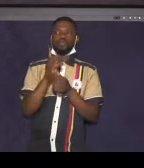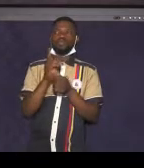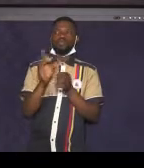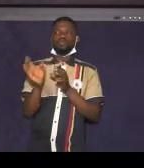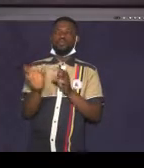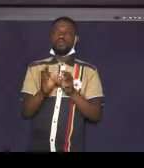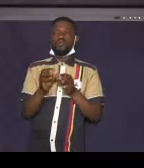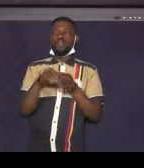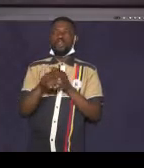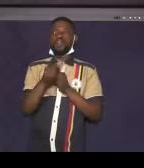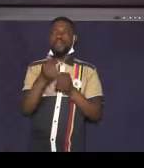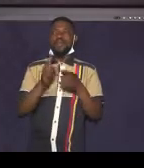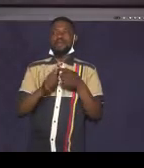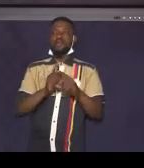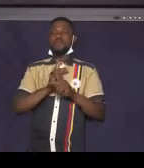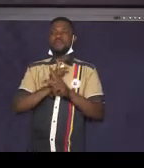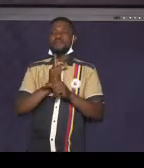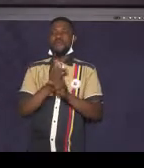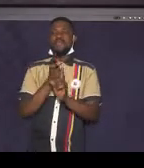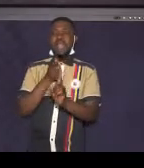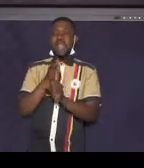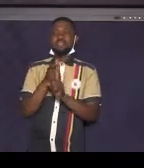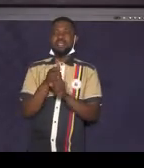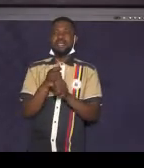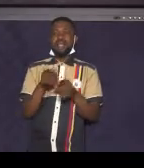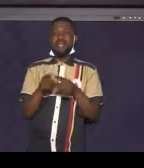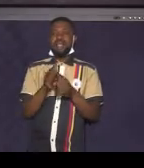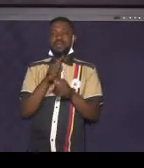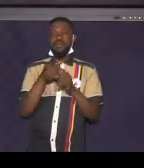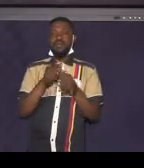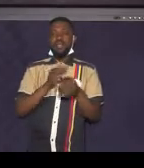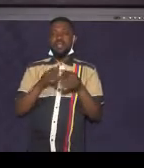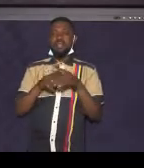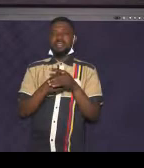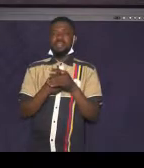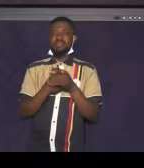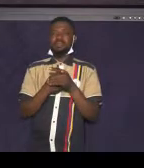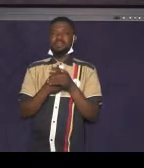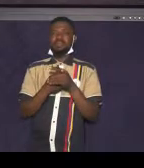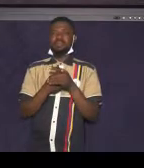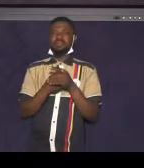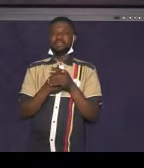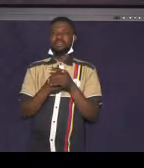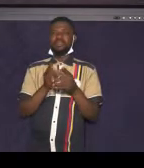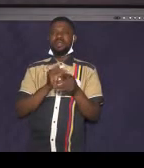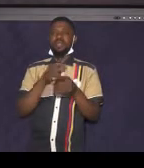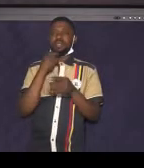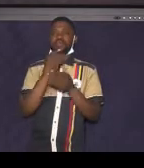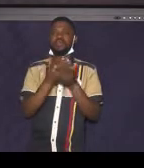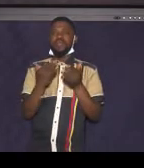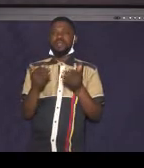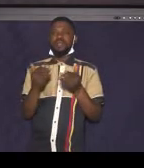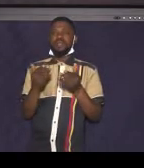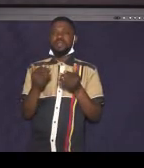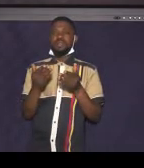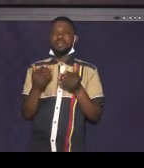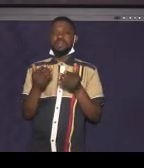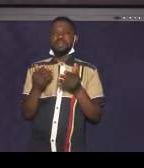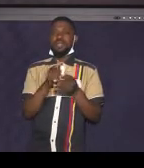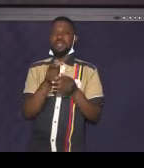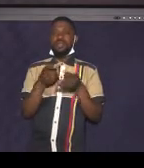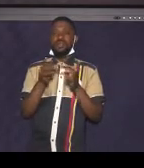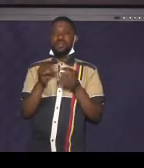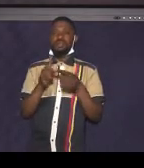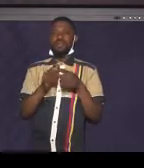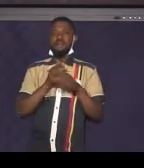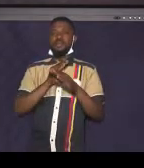should do in order to prevent accident. Like when I started, I said some certain things that a way to